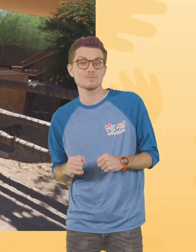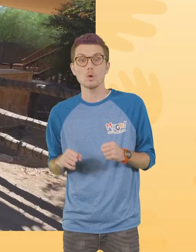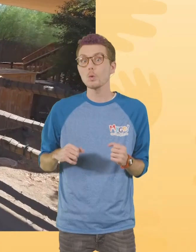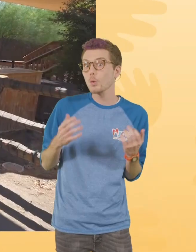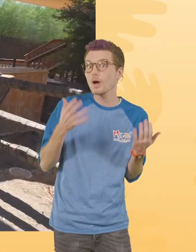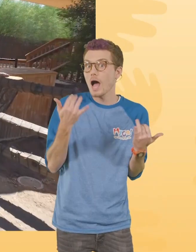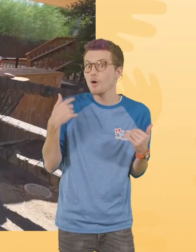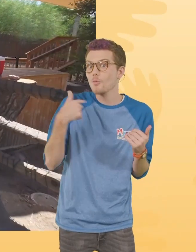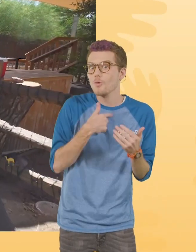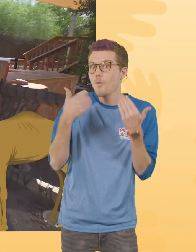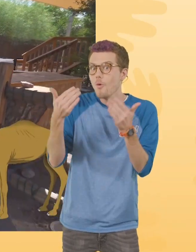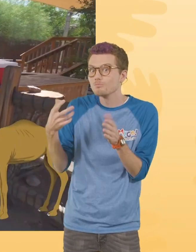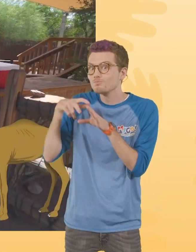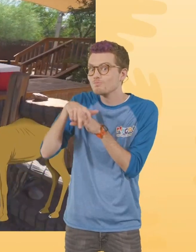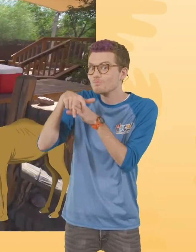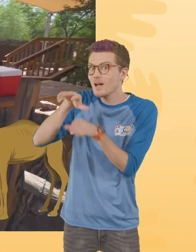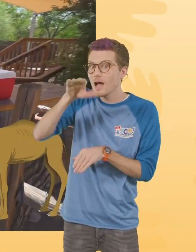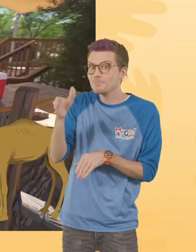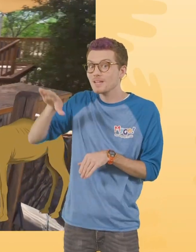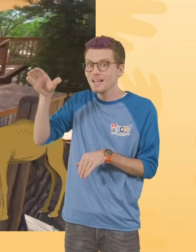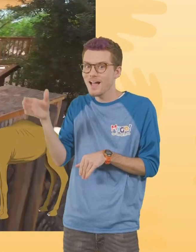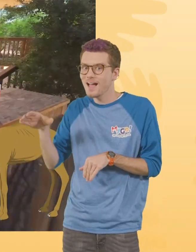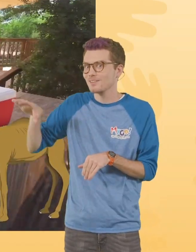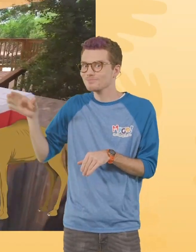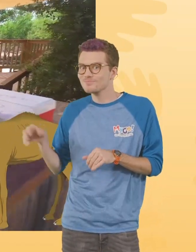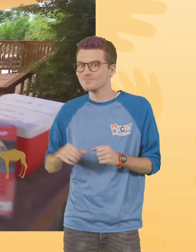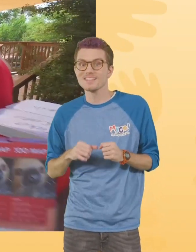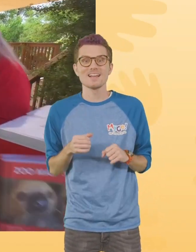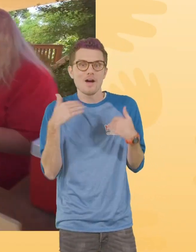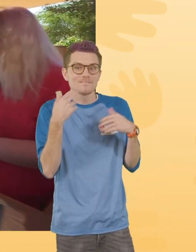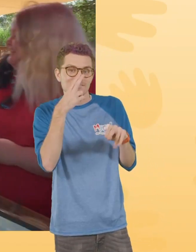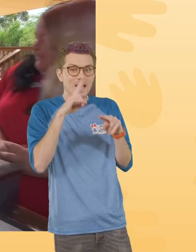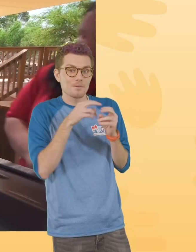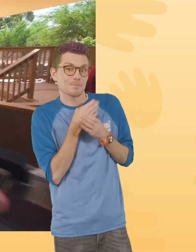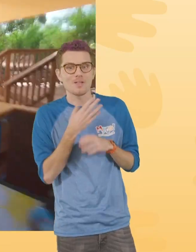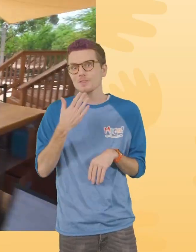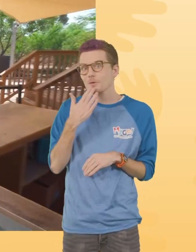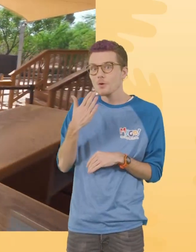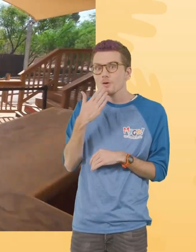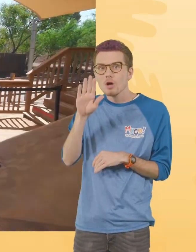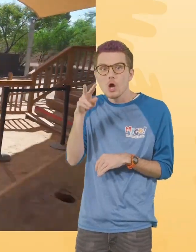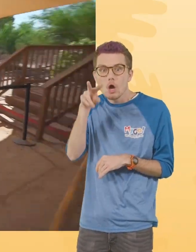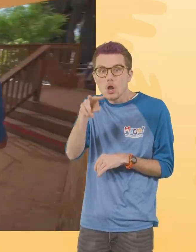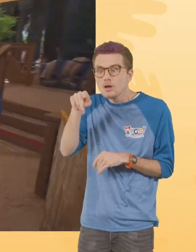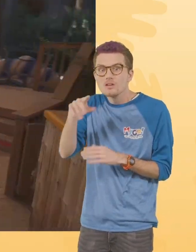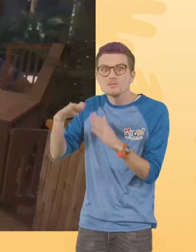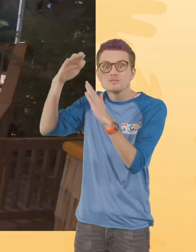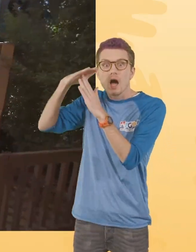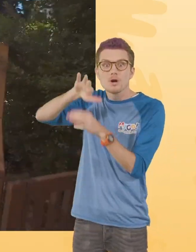Ooh, now we're gonna take a camel ride. Have fun, Blippi. Thank you.